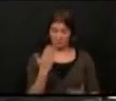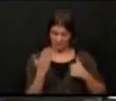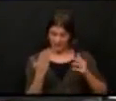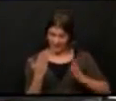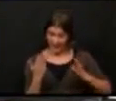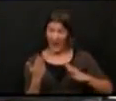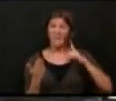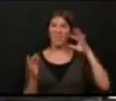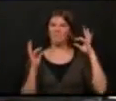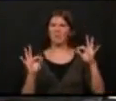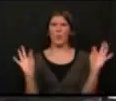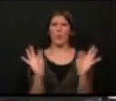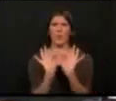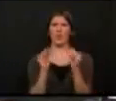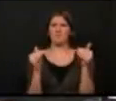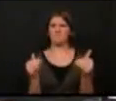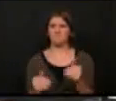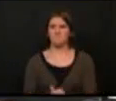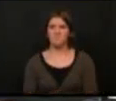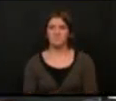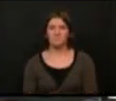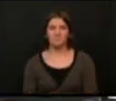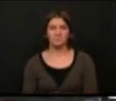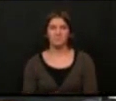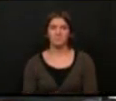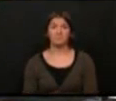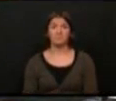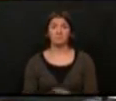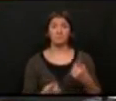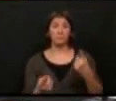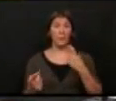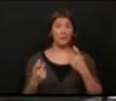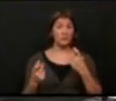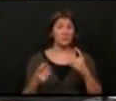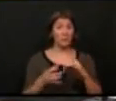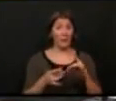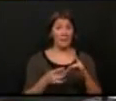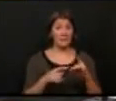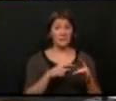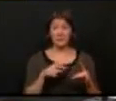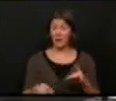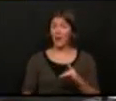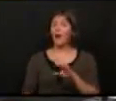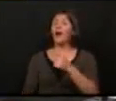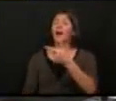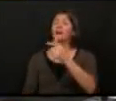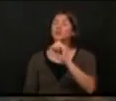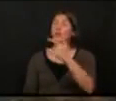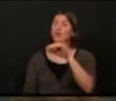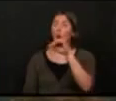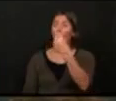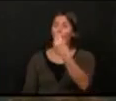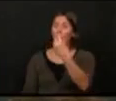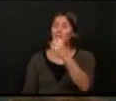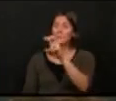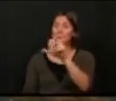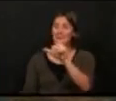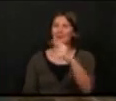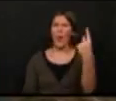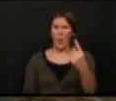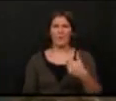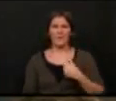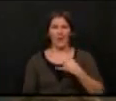I think it's a good move to move forward. Any questions or comments from the board? No. Giorgio's, they've always had a liquor